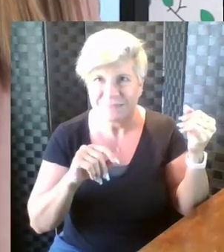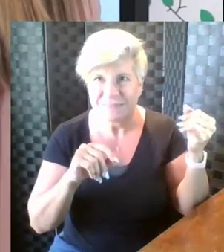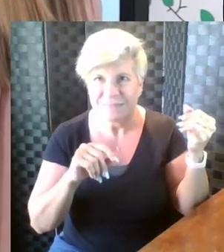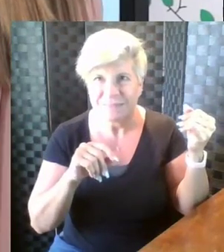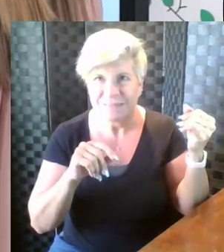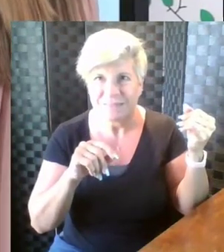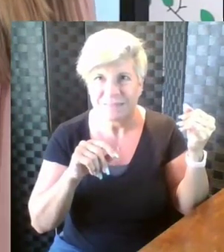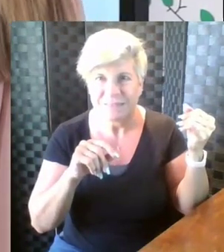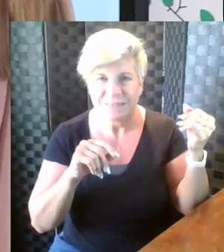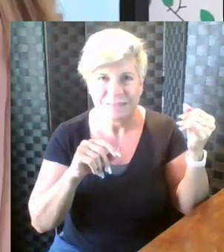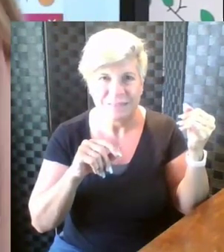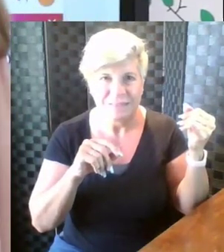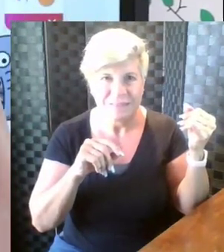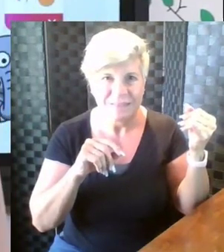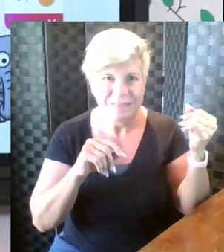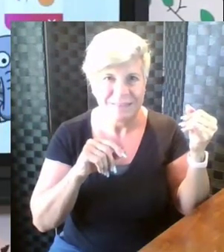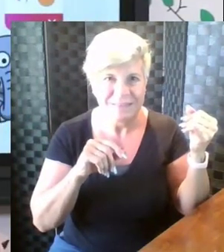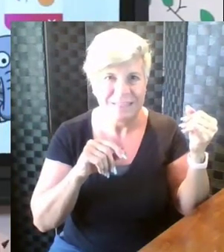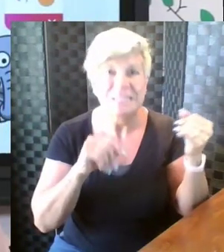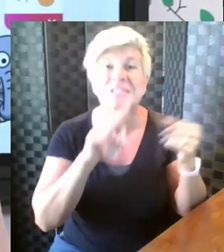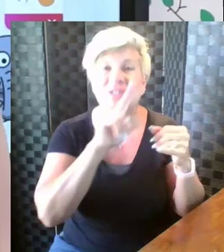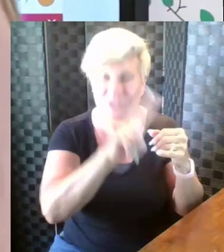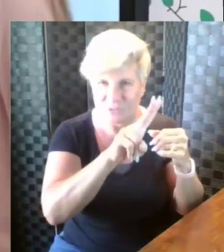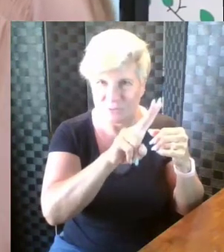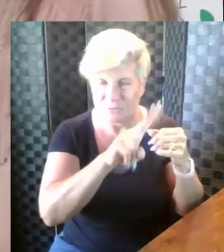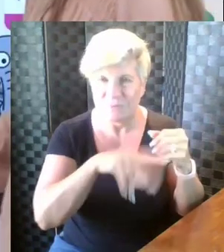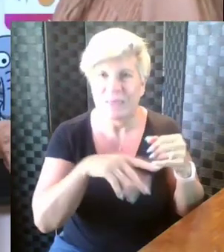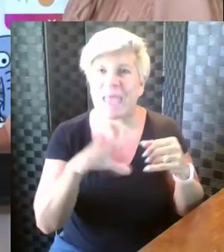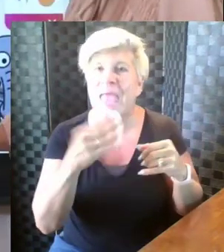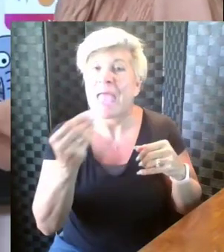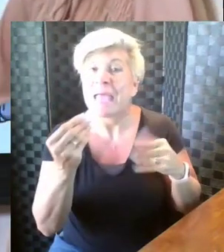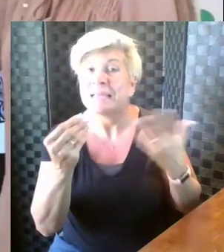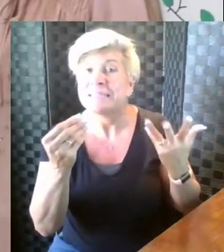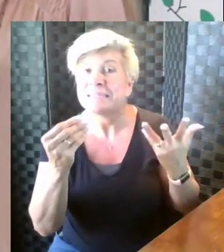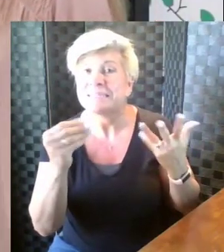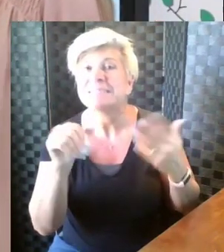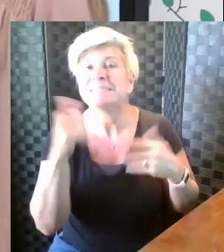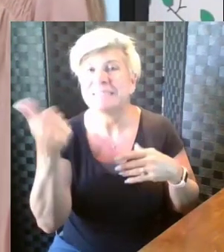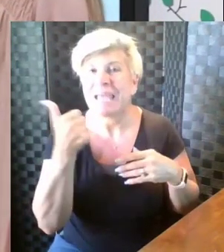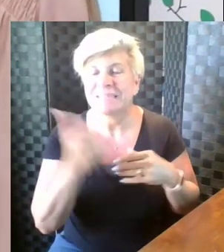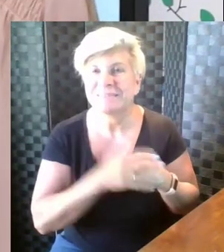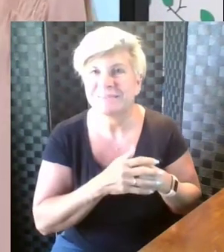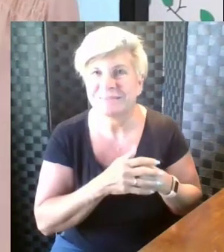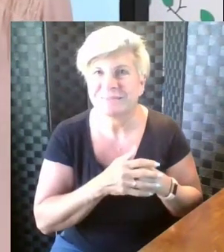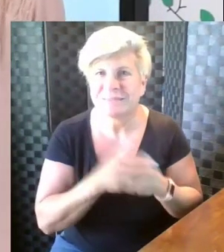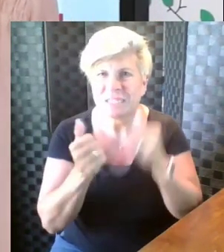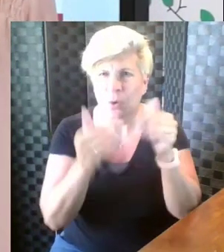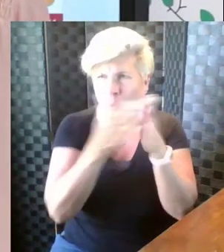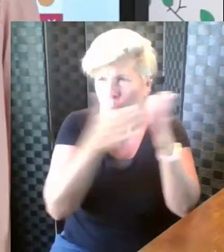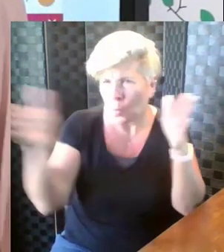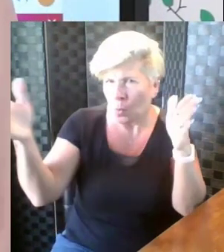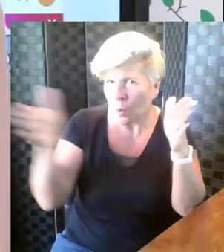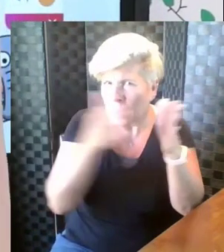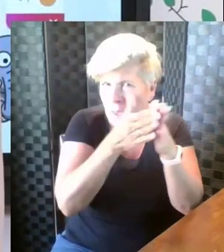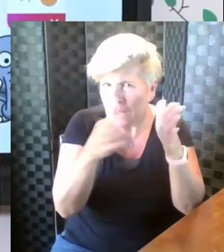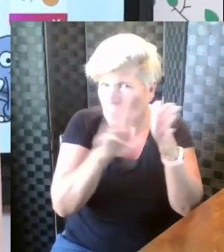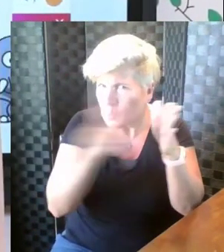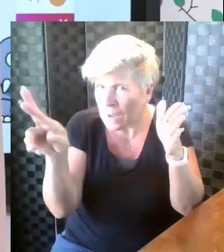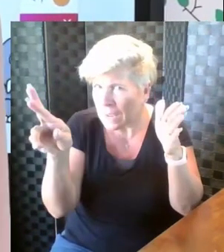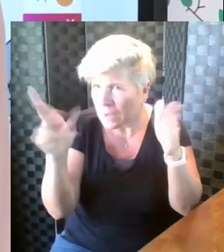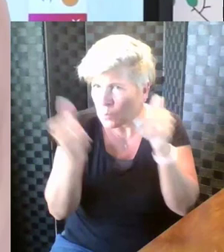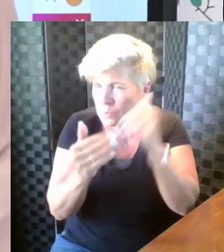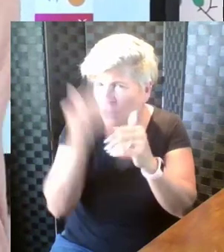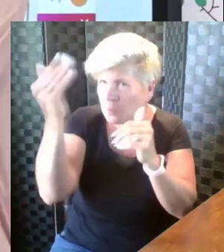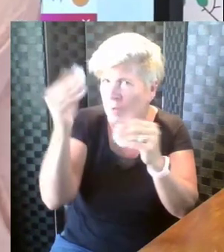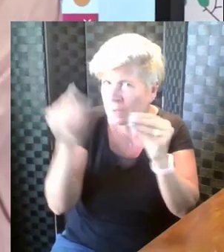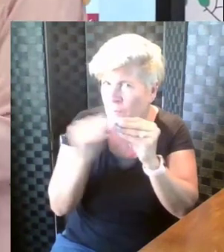Maybe. Here's 2. And here's 10. And which number is greater